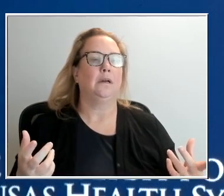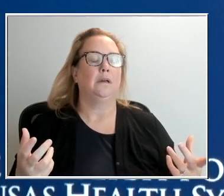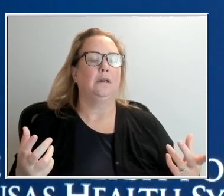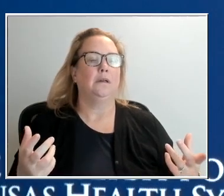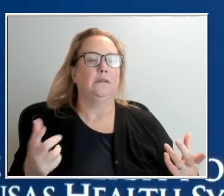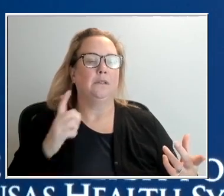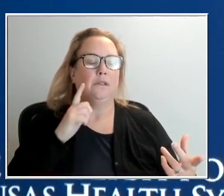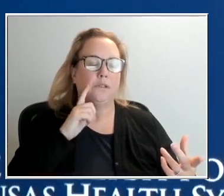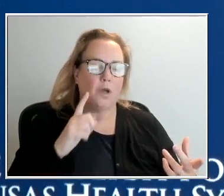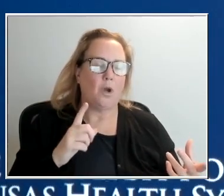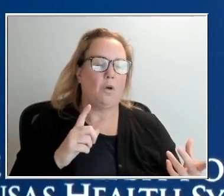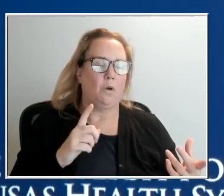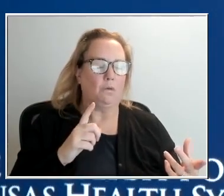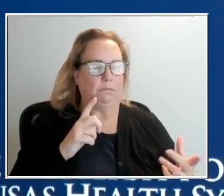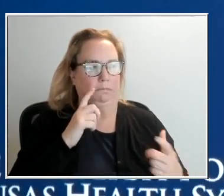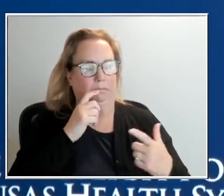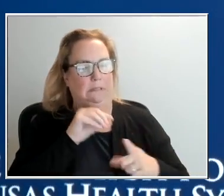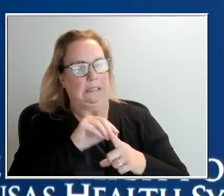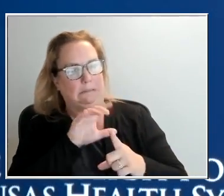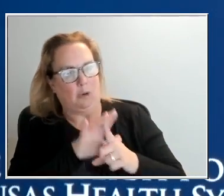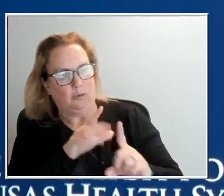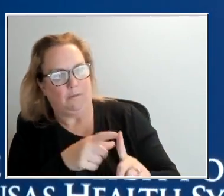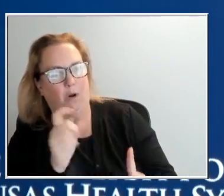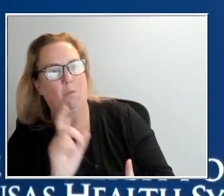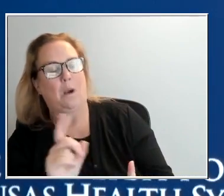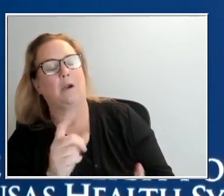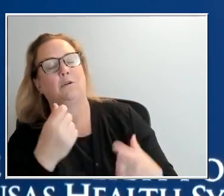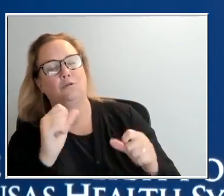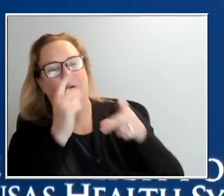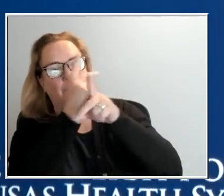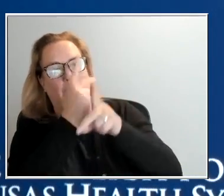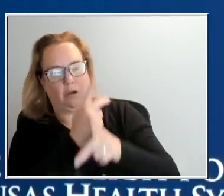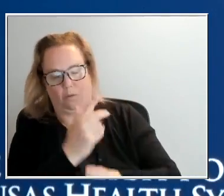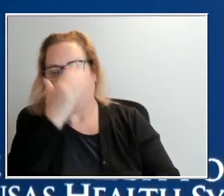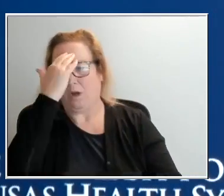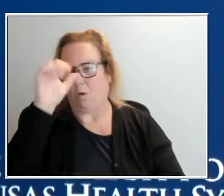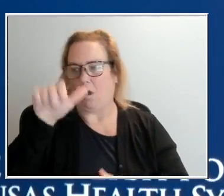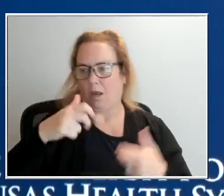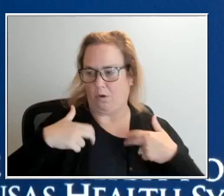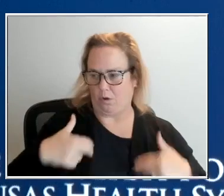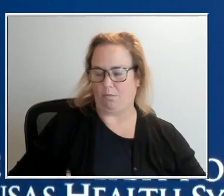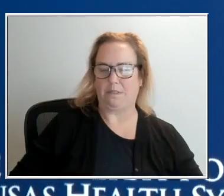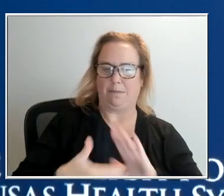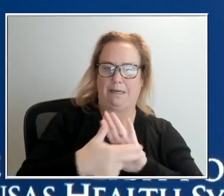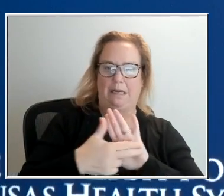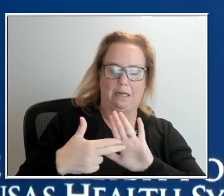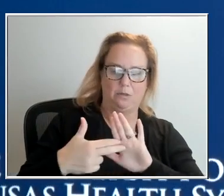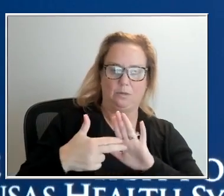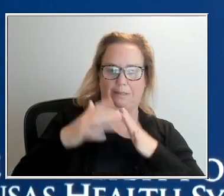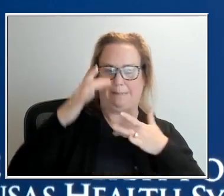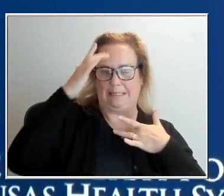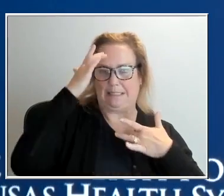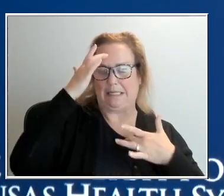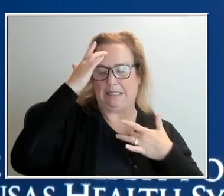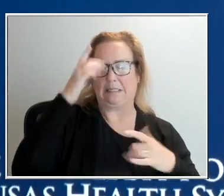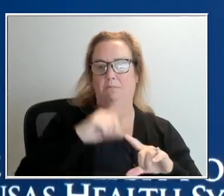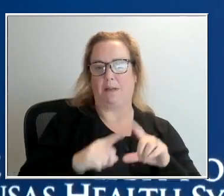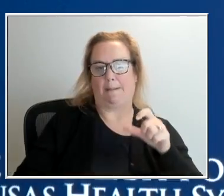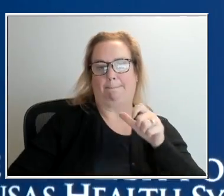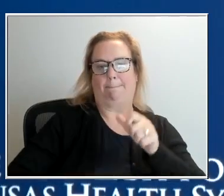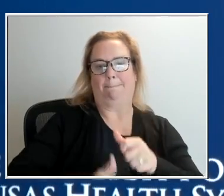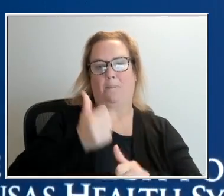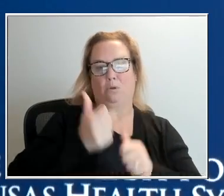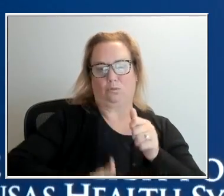exposure came from. Again, we know that we have had other humans that have been diagnosed with this infection, but again, most all of them